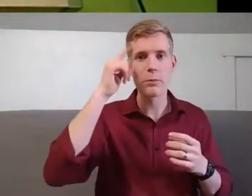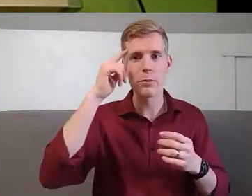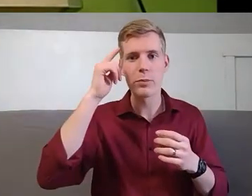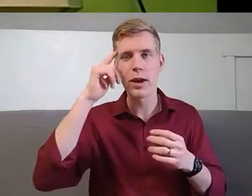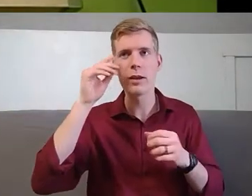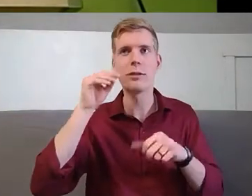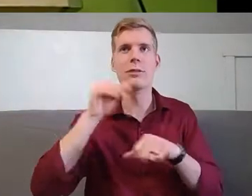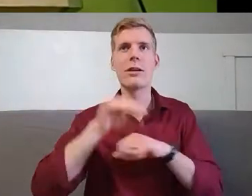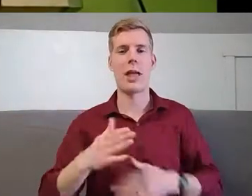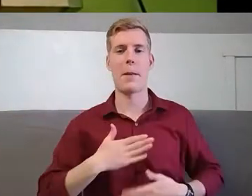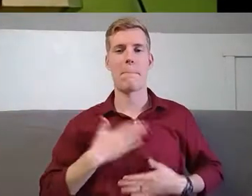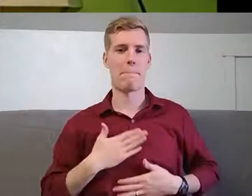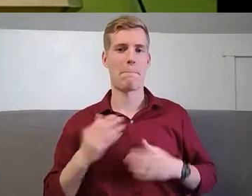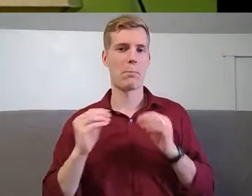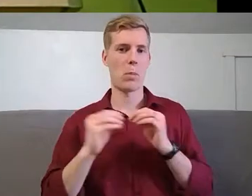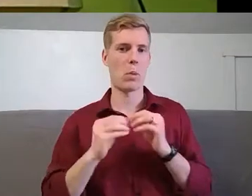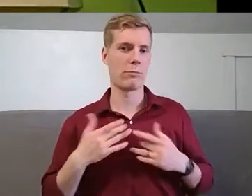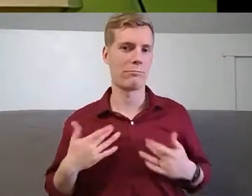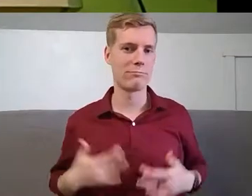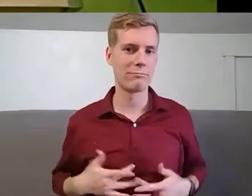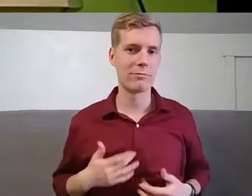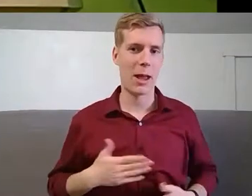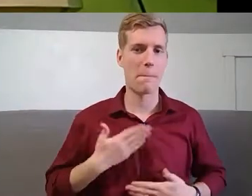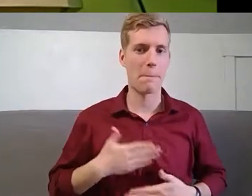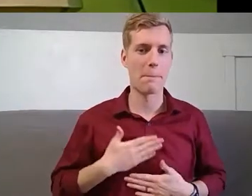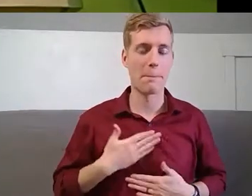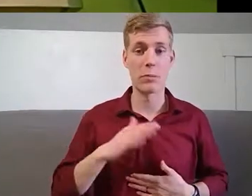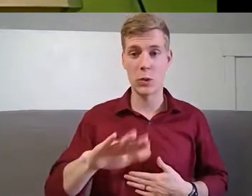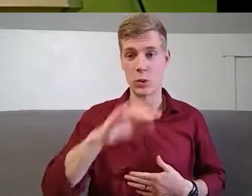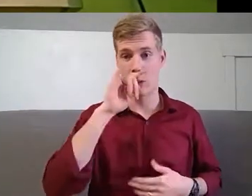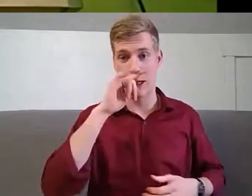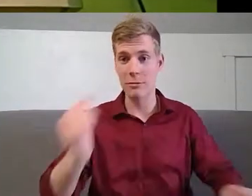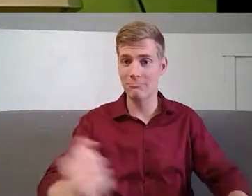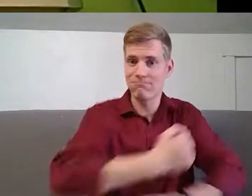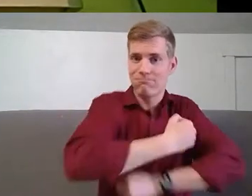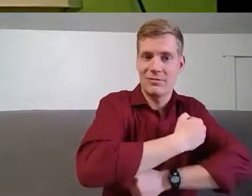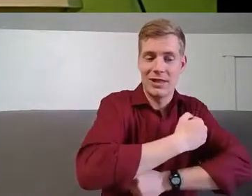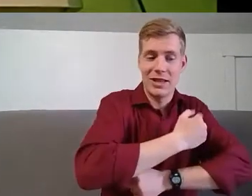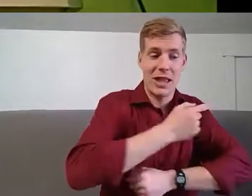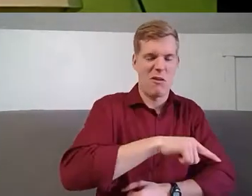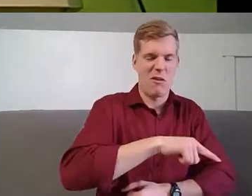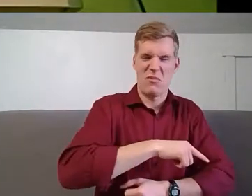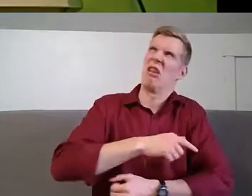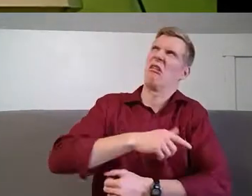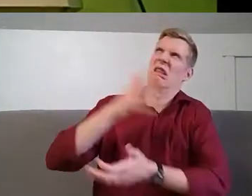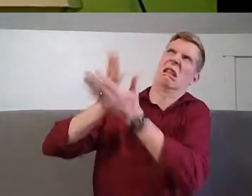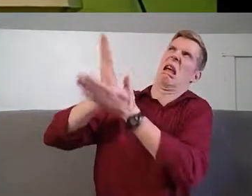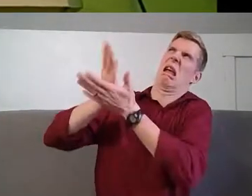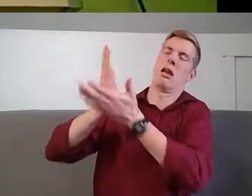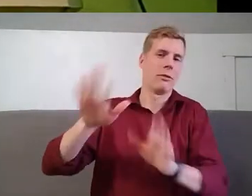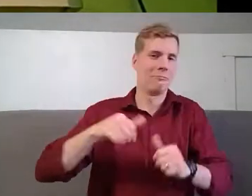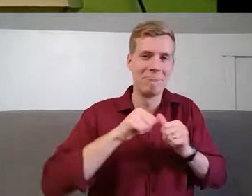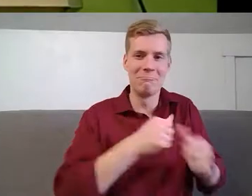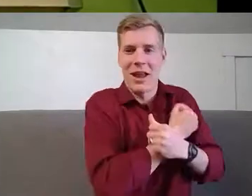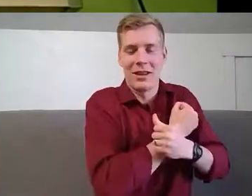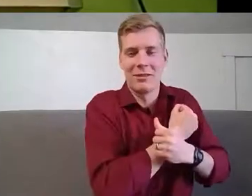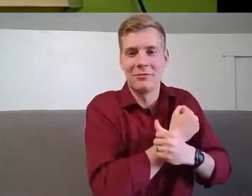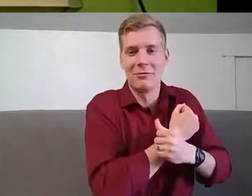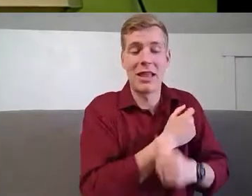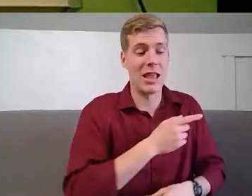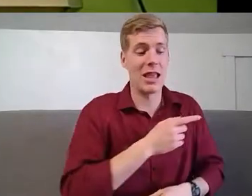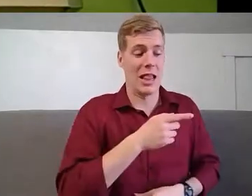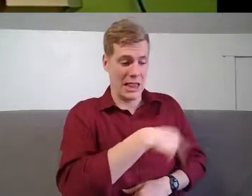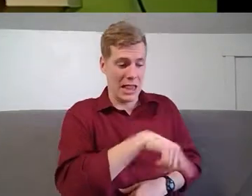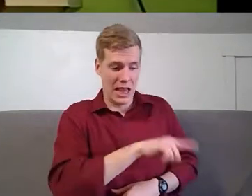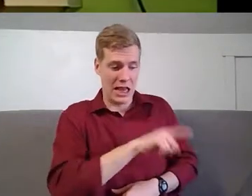heart happier. So grab your kids, hug them for longer than they probably want, but they need it, you need